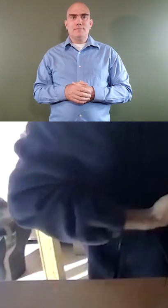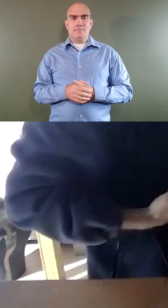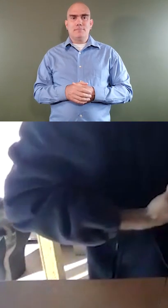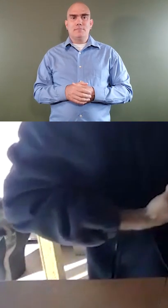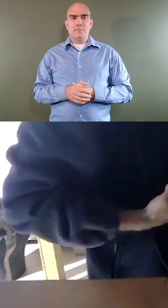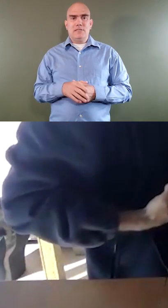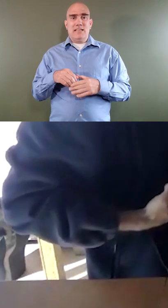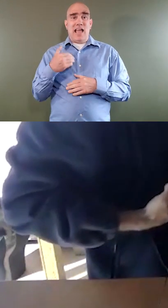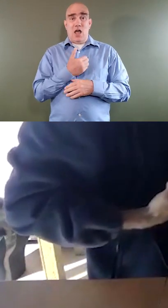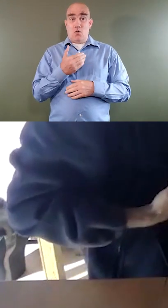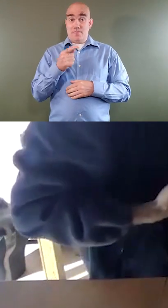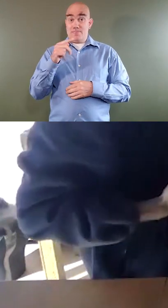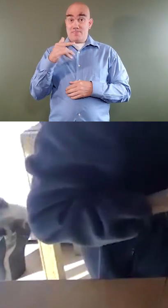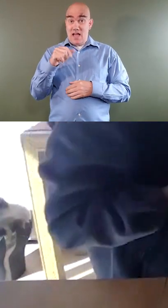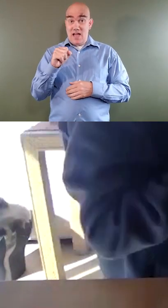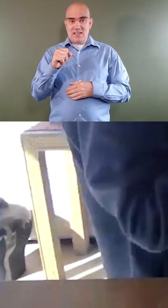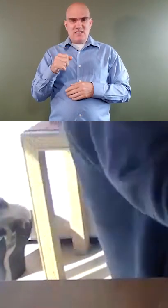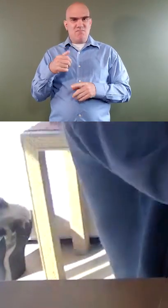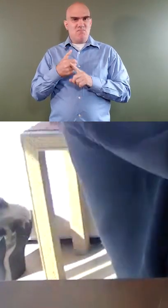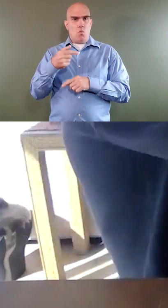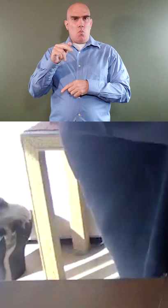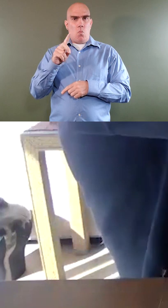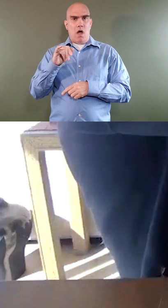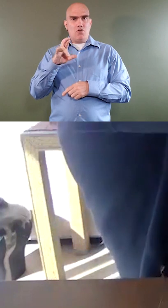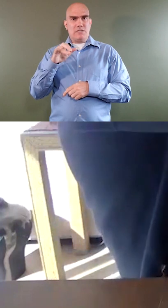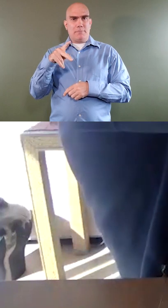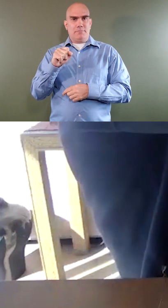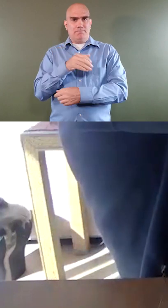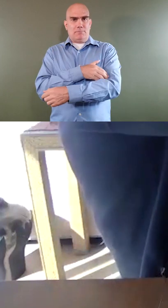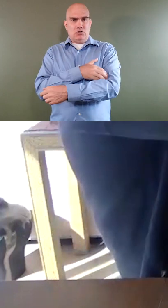In our thighs, quadriceps.